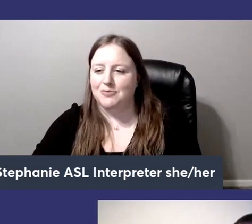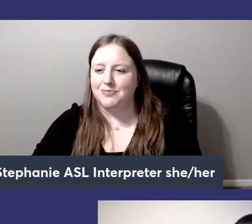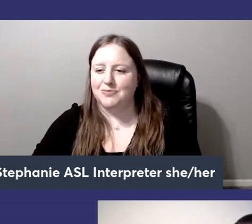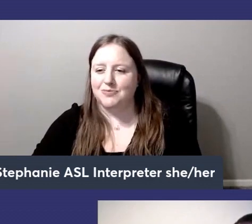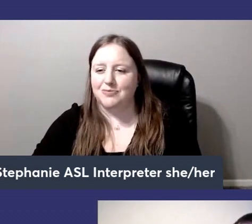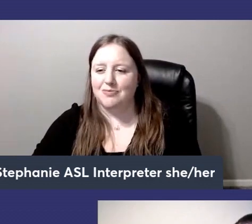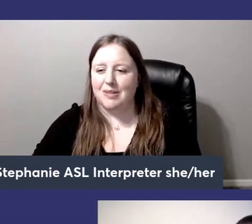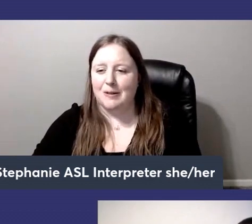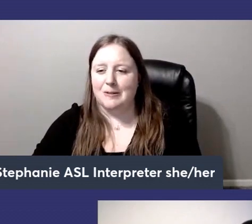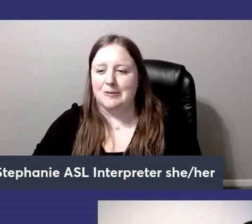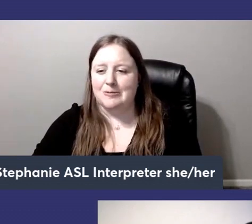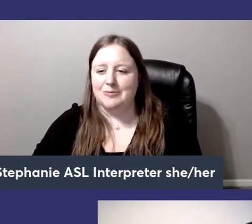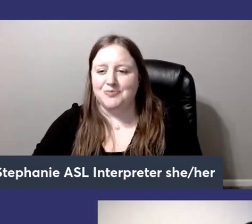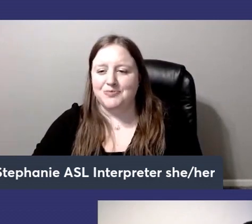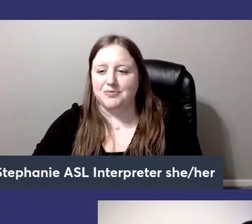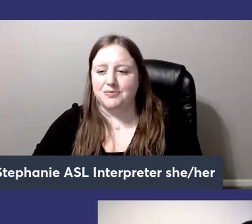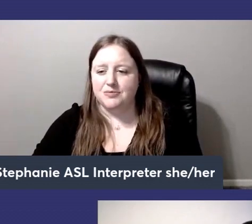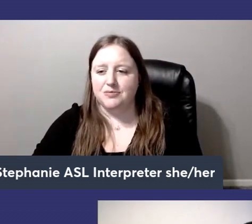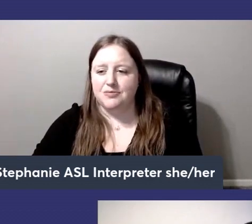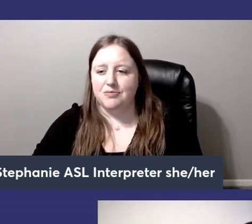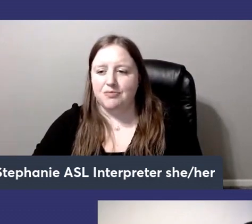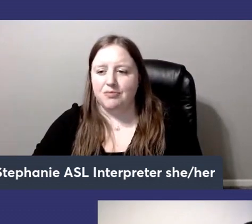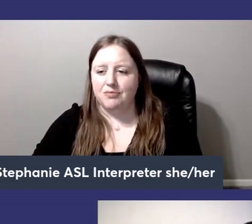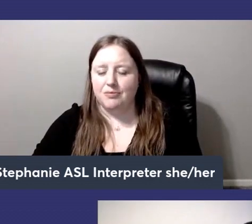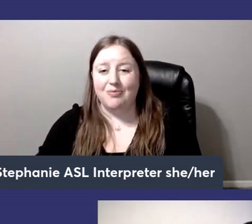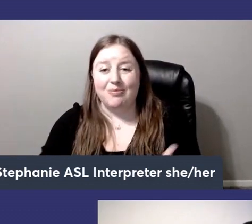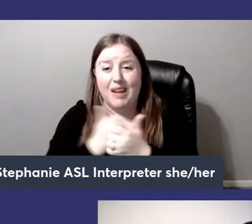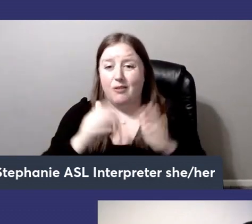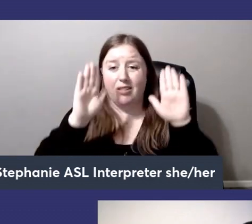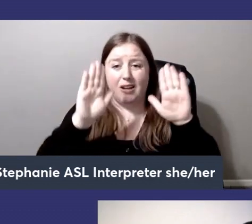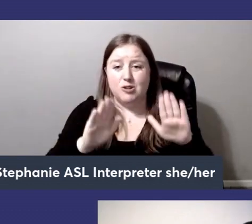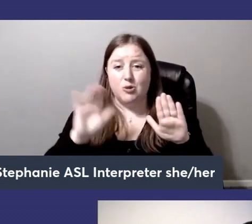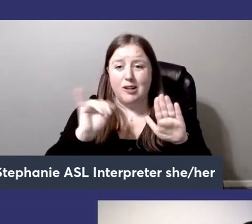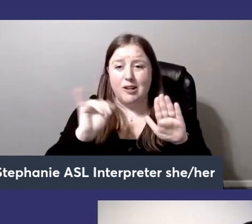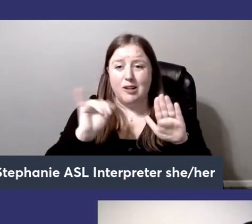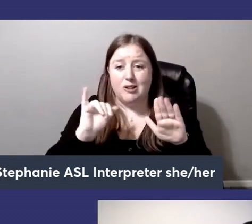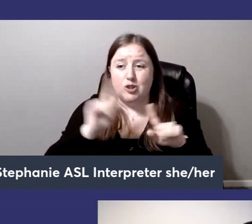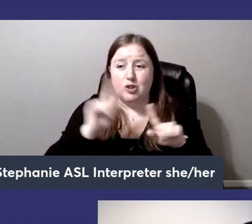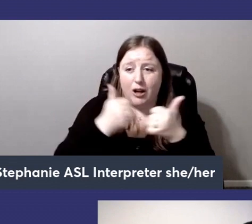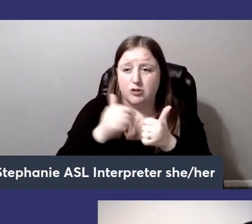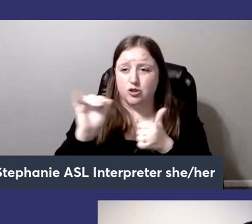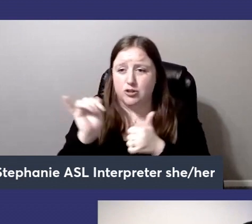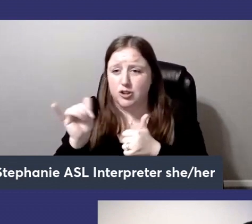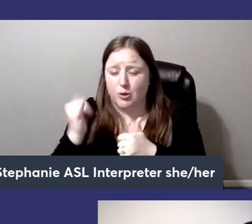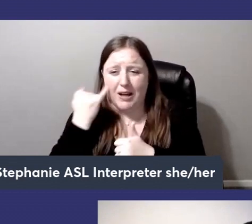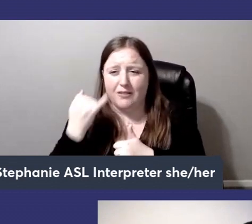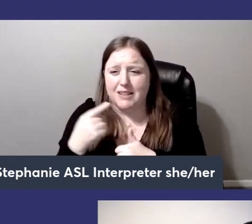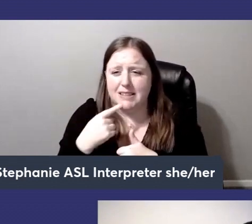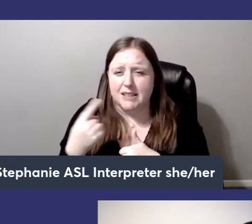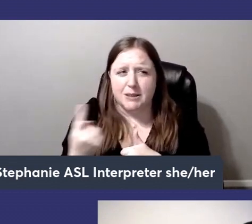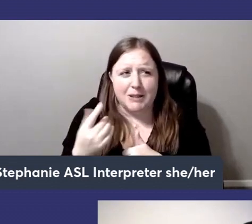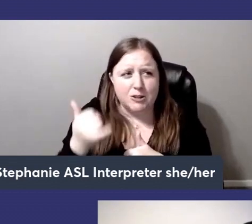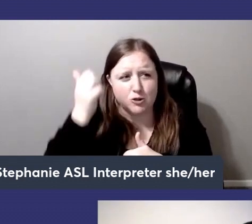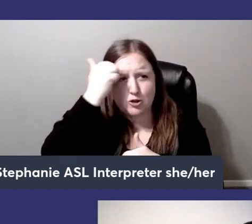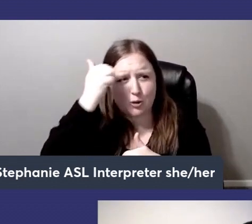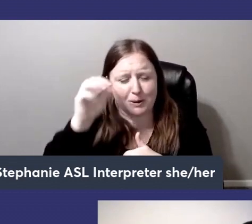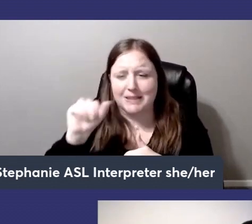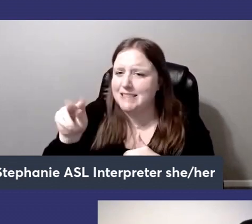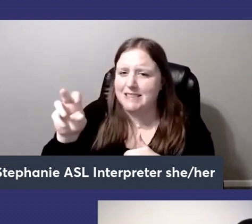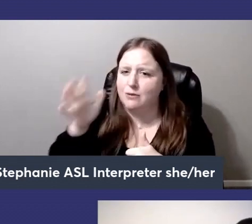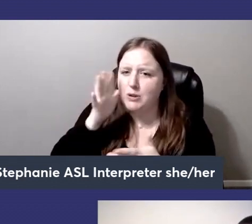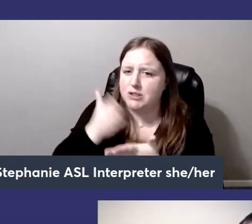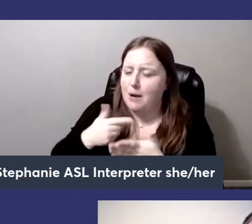everything is great too, but there's even like challenges. And stop me if I say anything stupid. Oh, I shouldn't have said that. Steve will stop me right now.